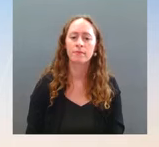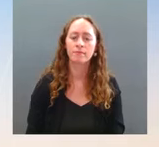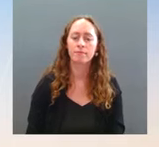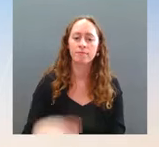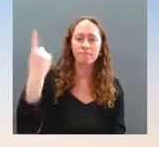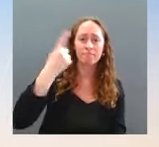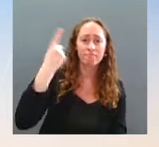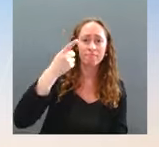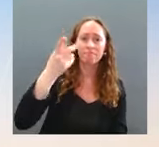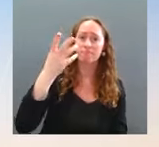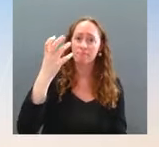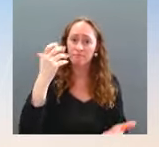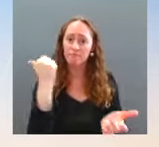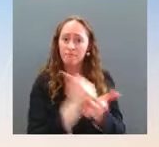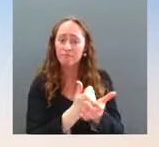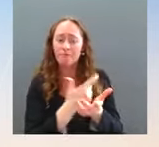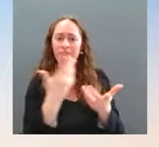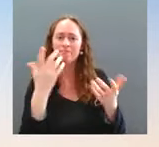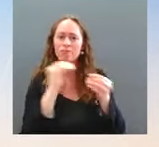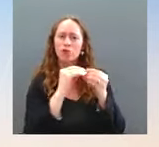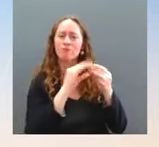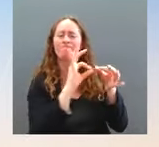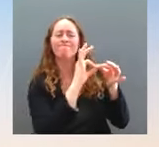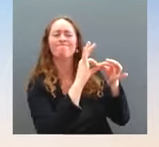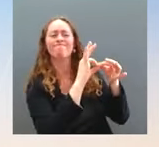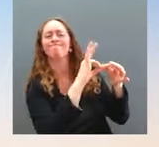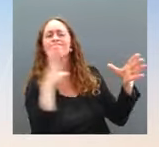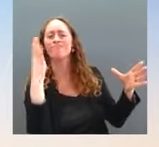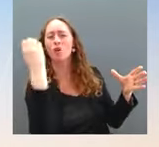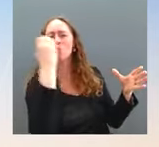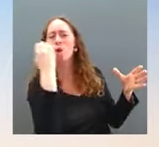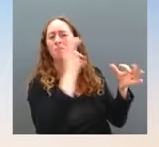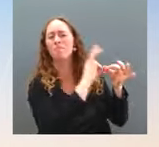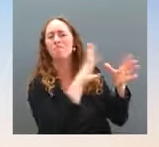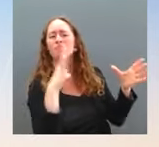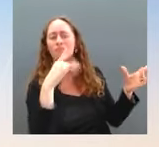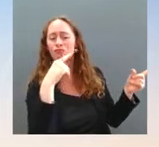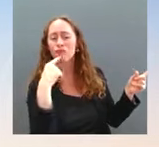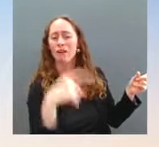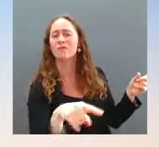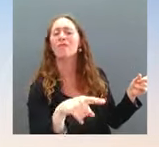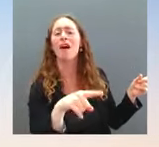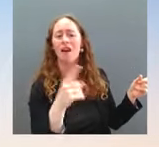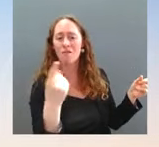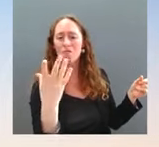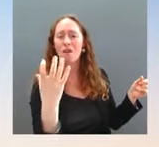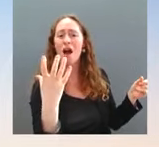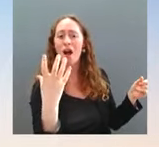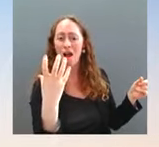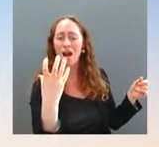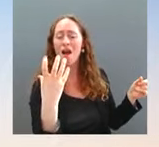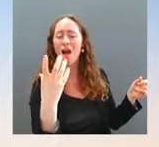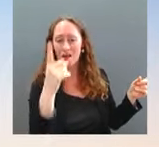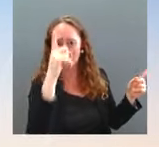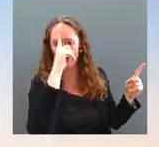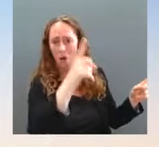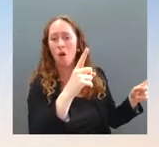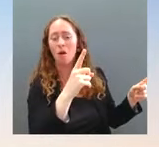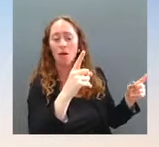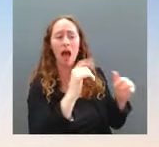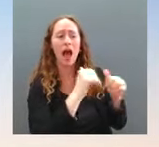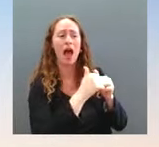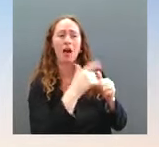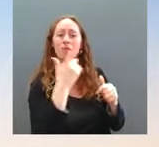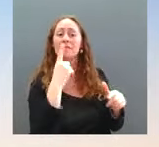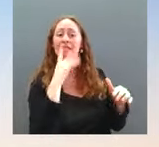its opposition to the EU East Med pipeline being developed by Israel, Cyprus, and Greece? Look, I